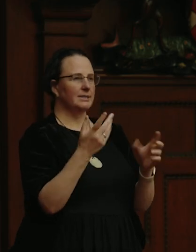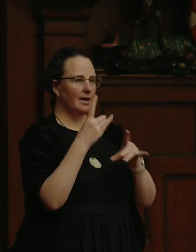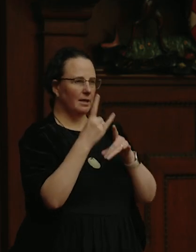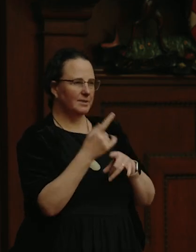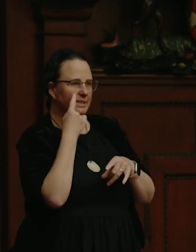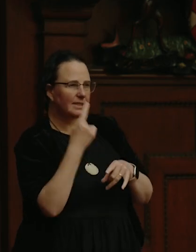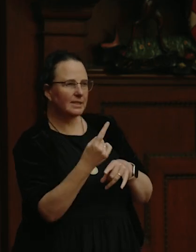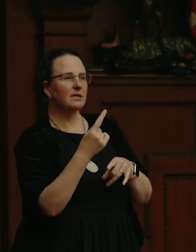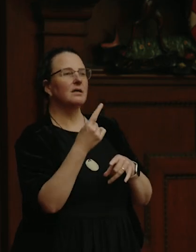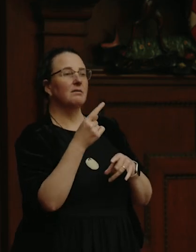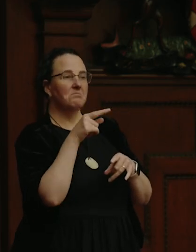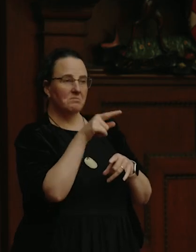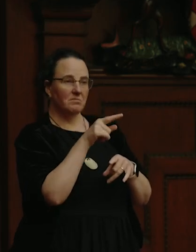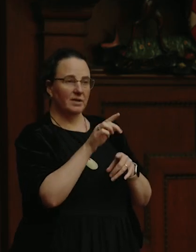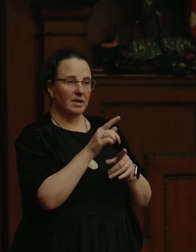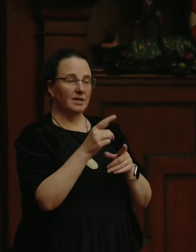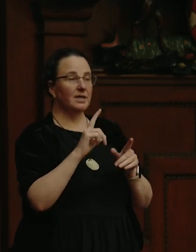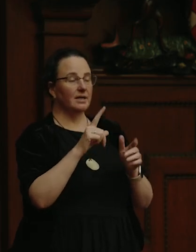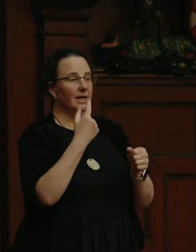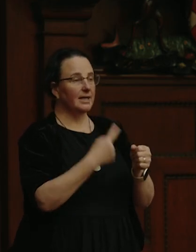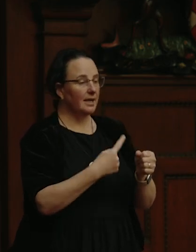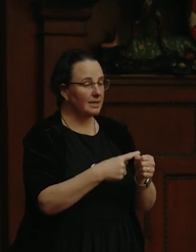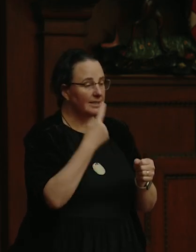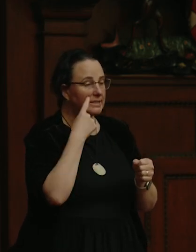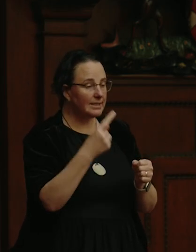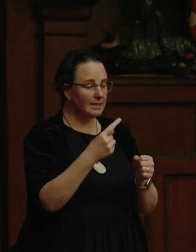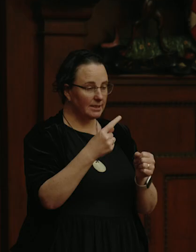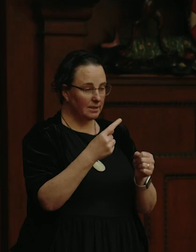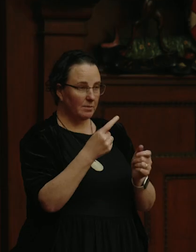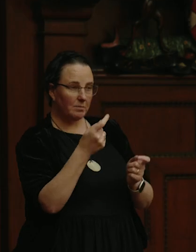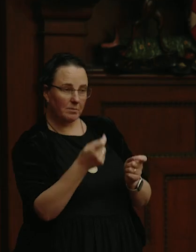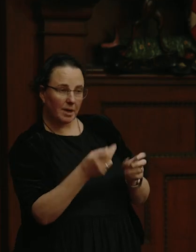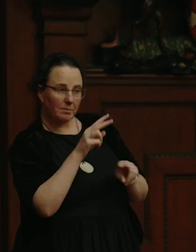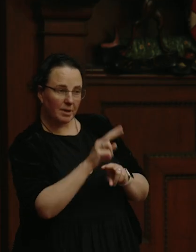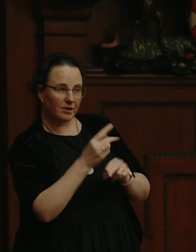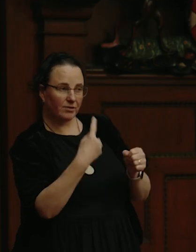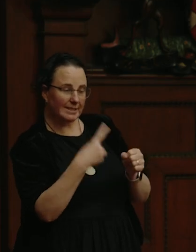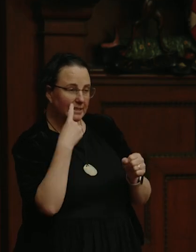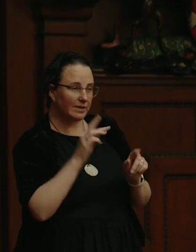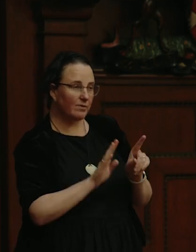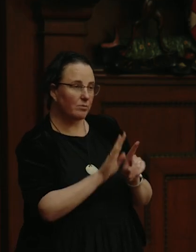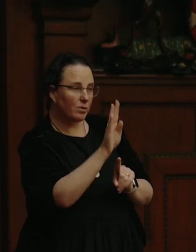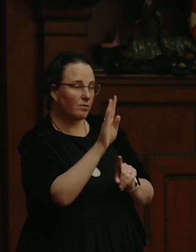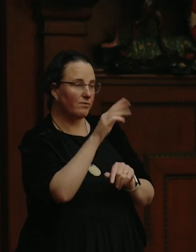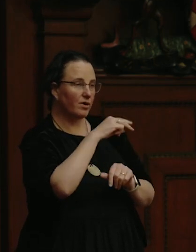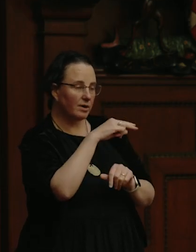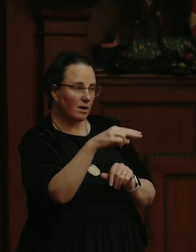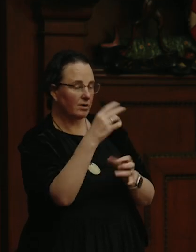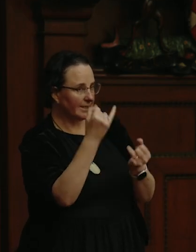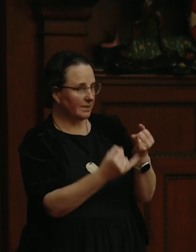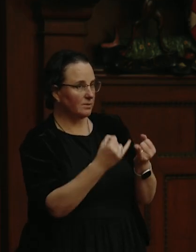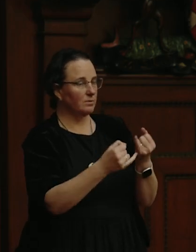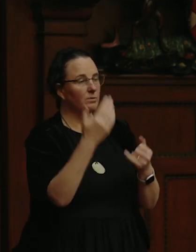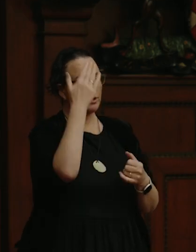monitor and change treatment towards. And also might help identify patients, because we know people with